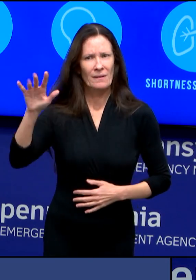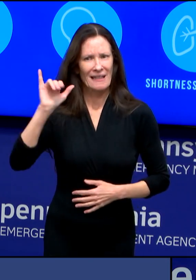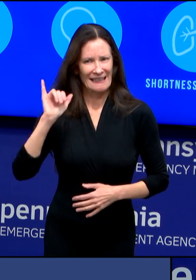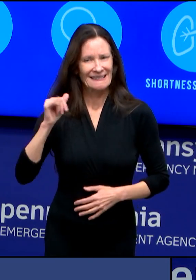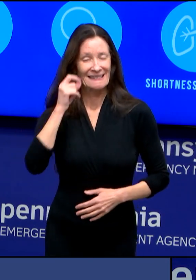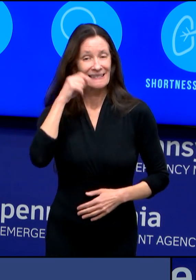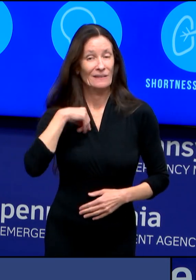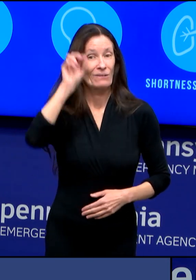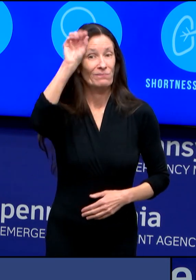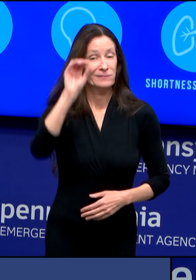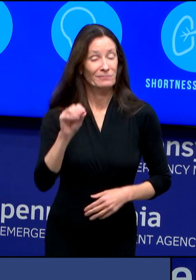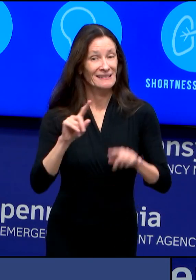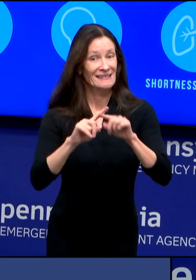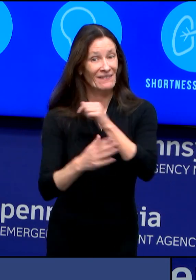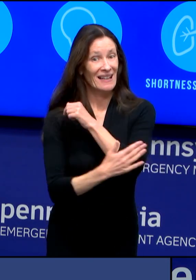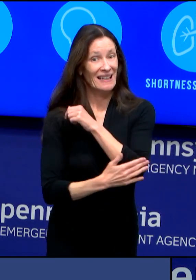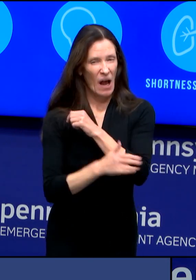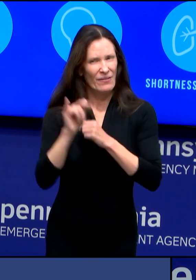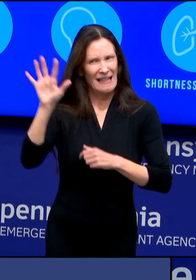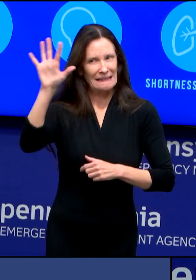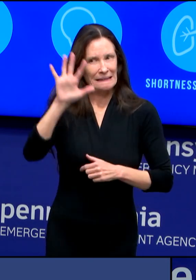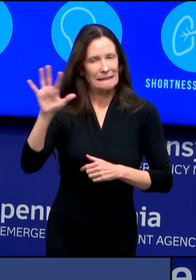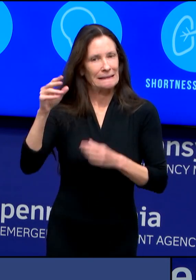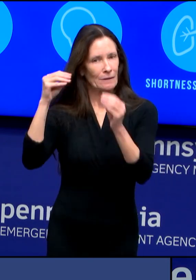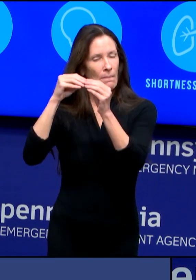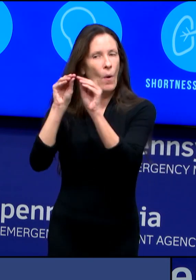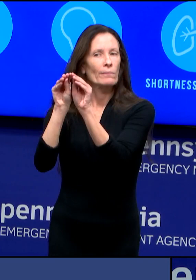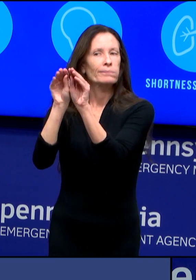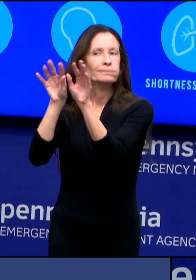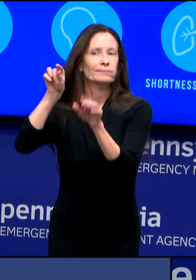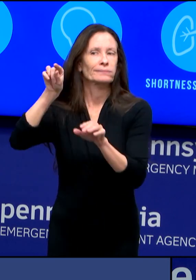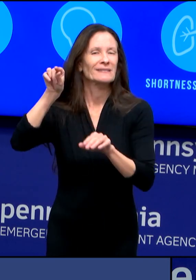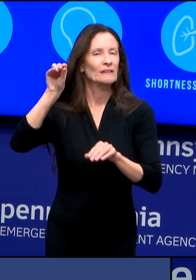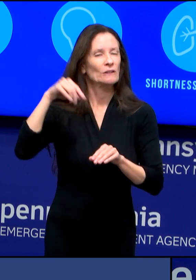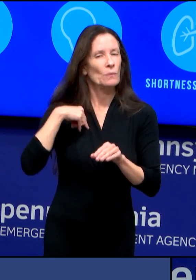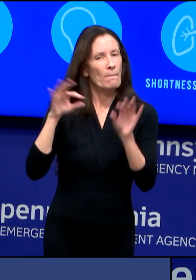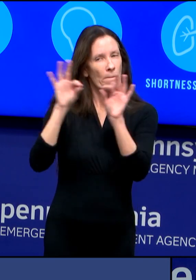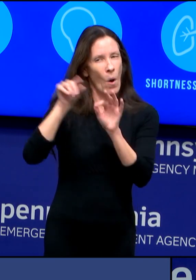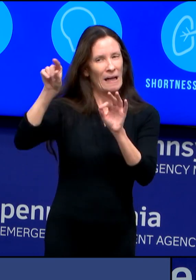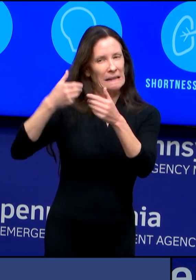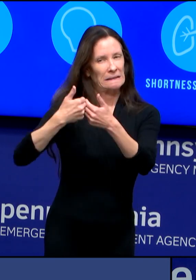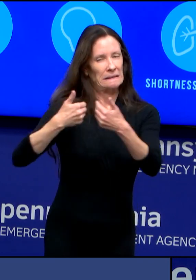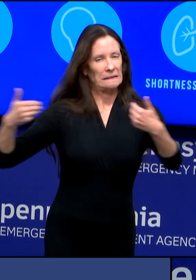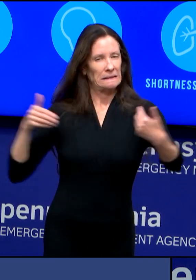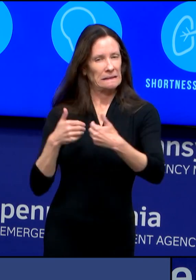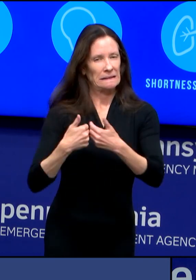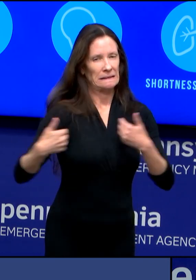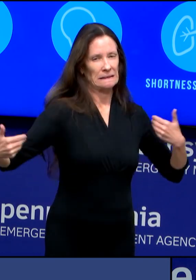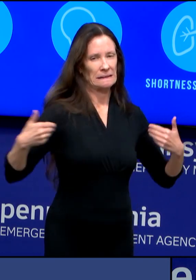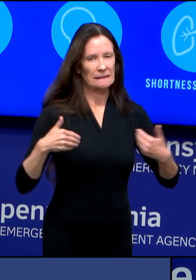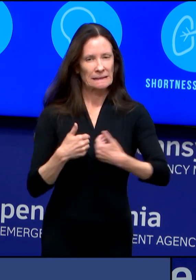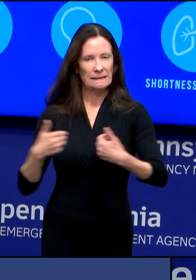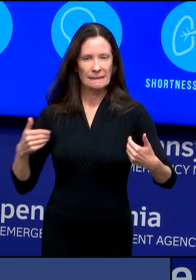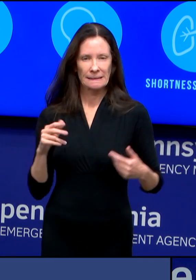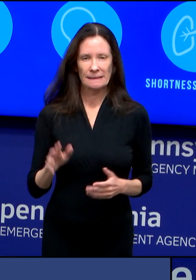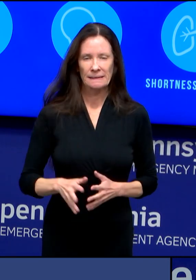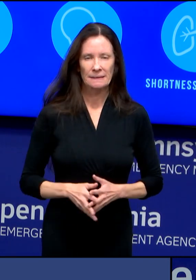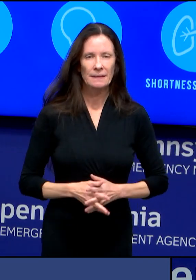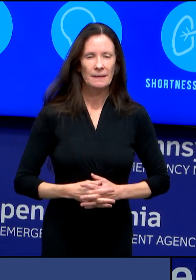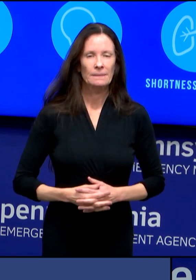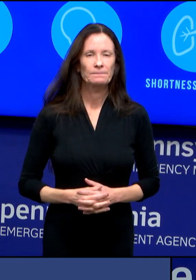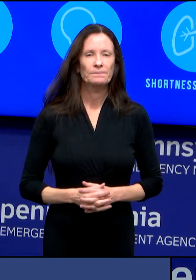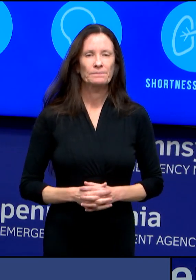that there is every reason to think that the efforts and the social distancing efforts will help